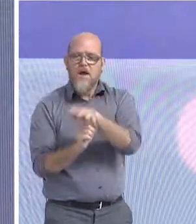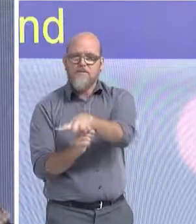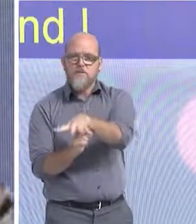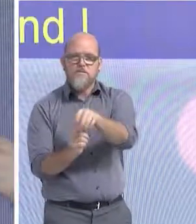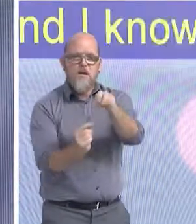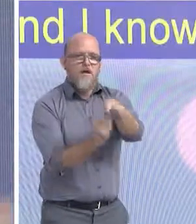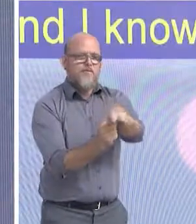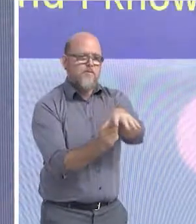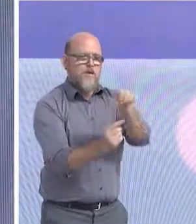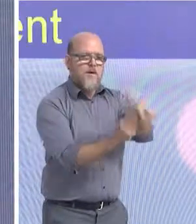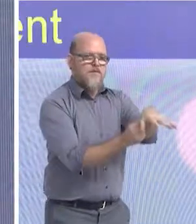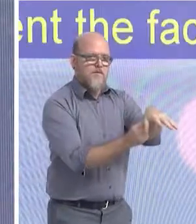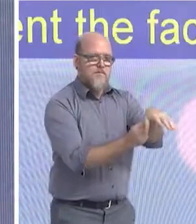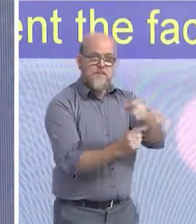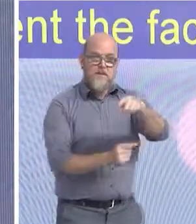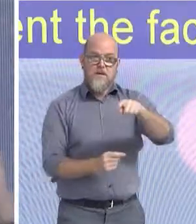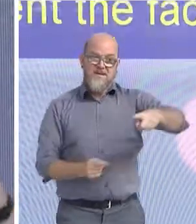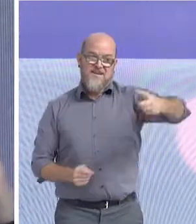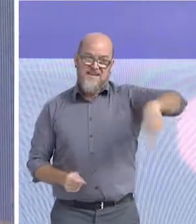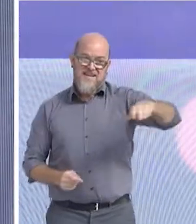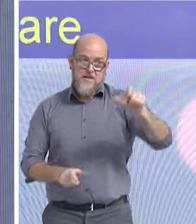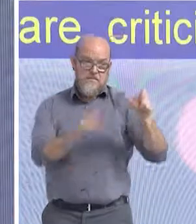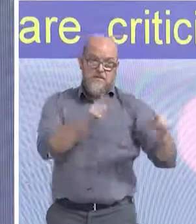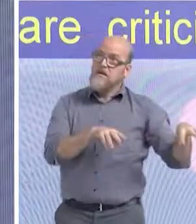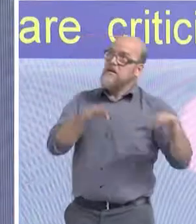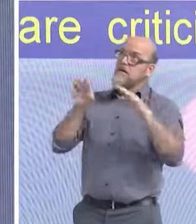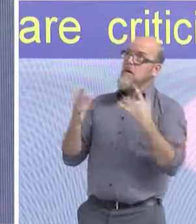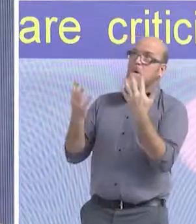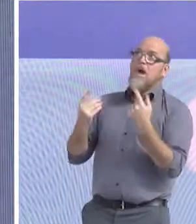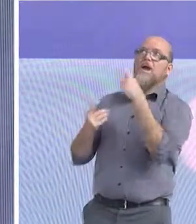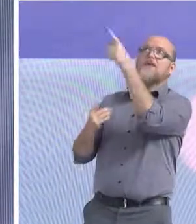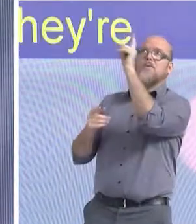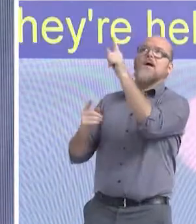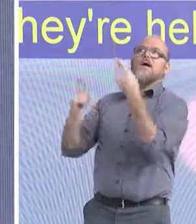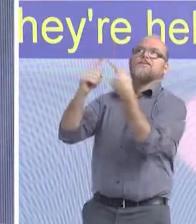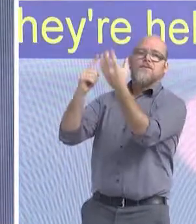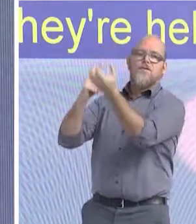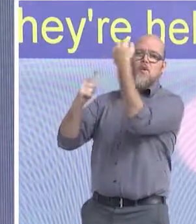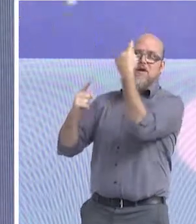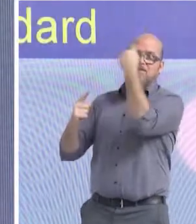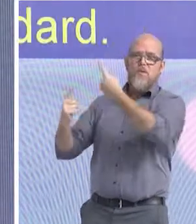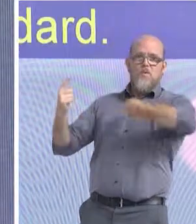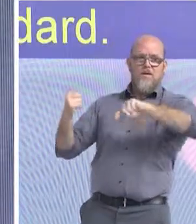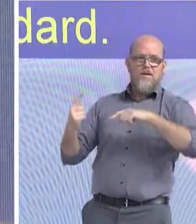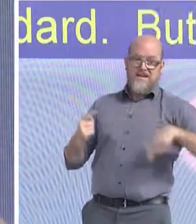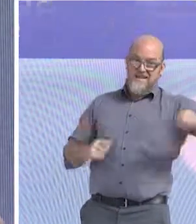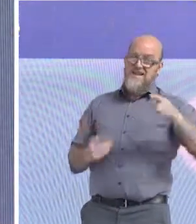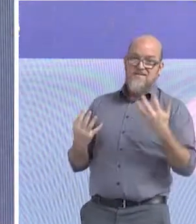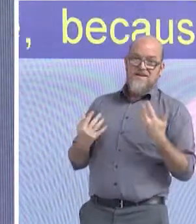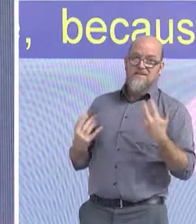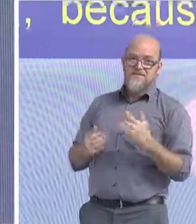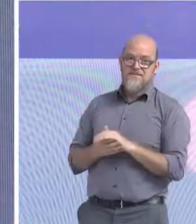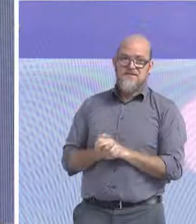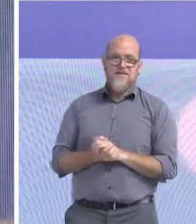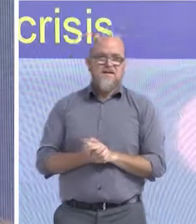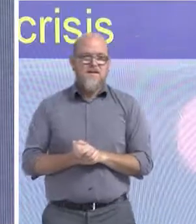that I or others are criticizing them and that they're held to a very high standard, but so they should be, because this is a time of crisis and we need more